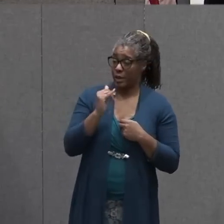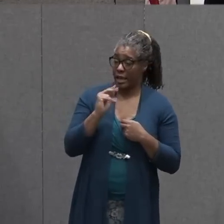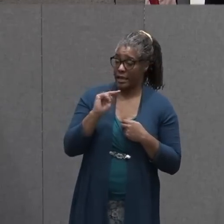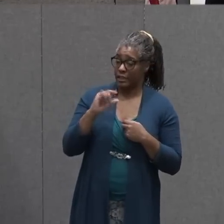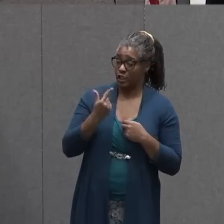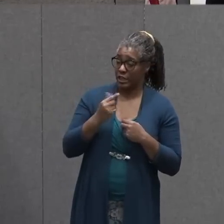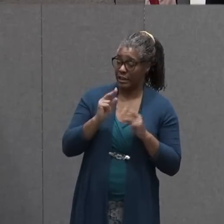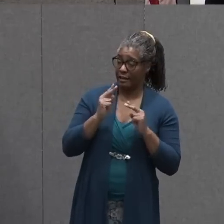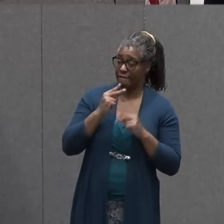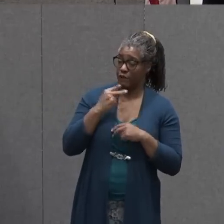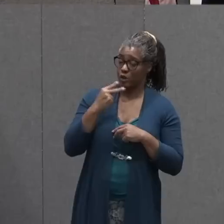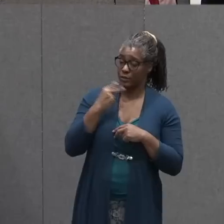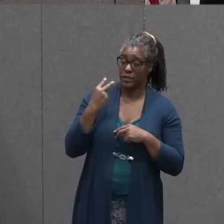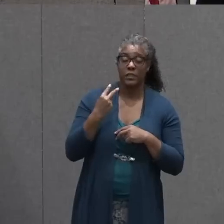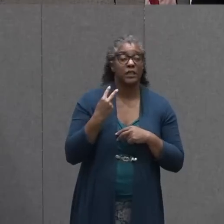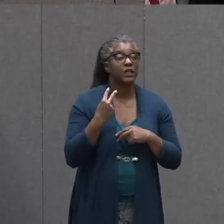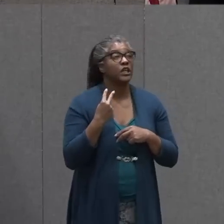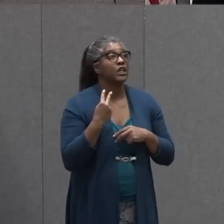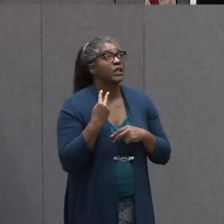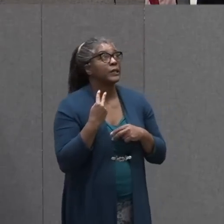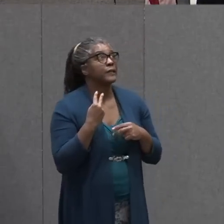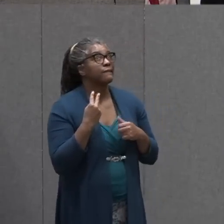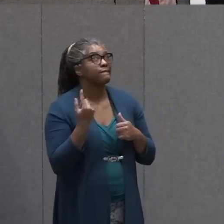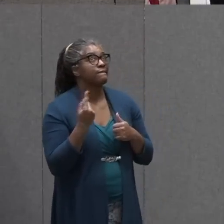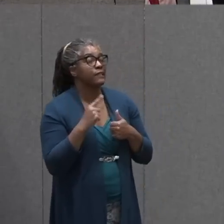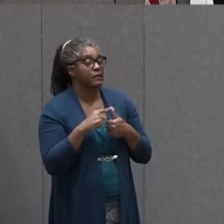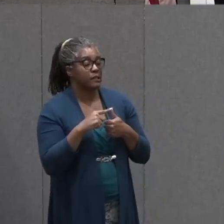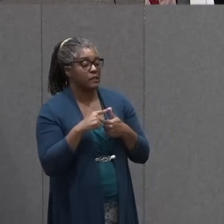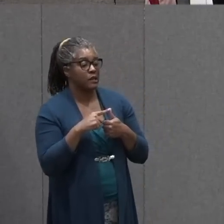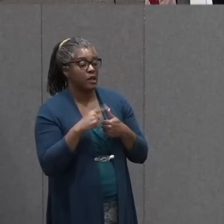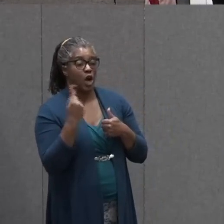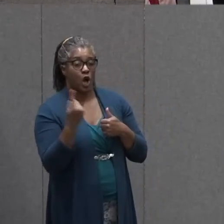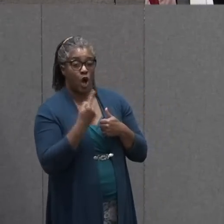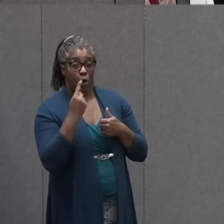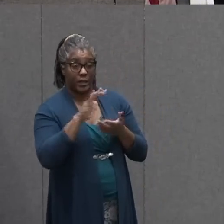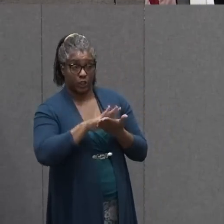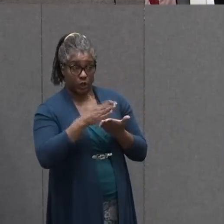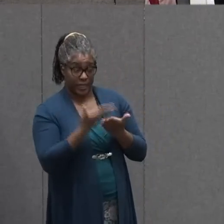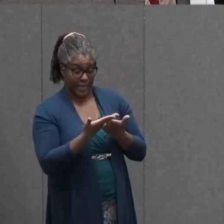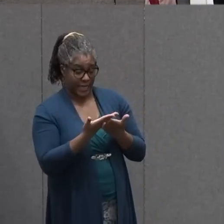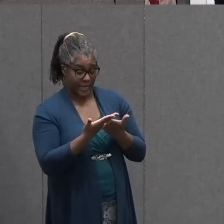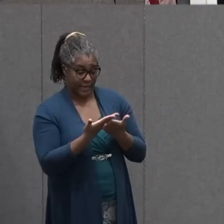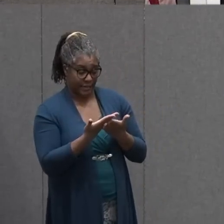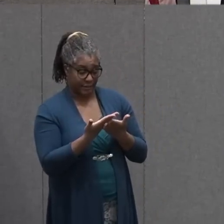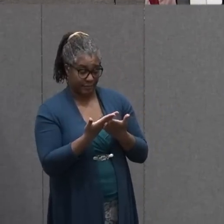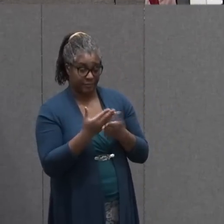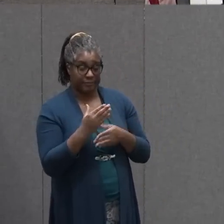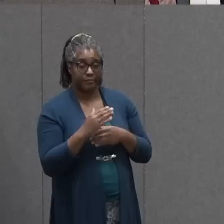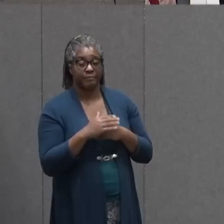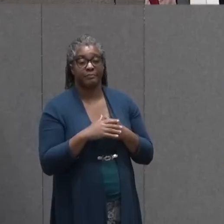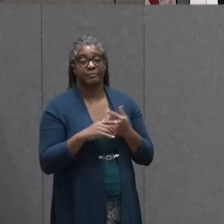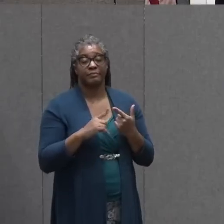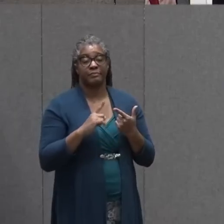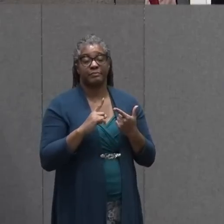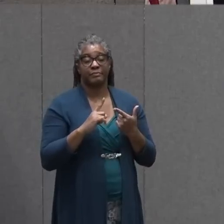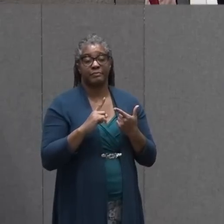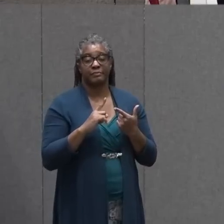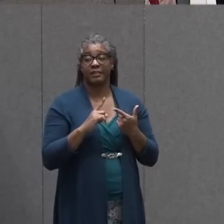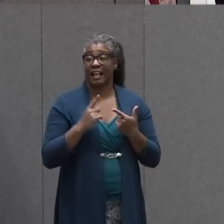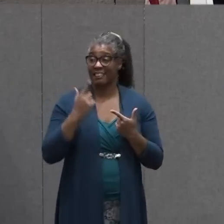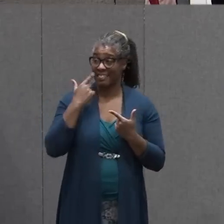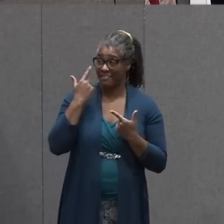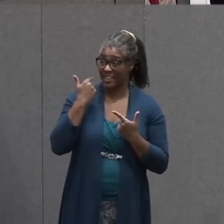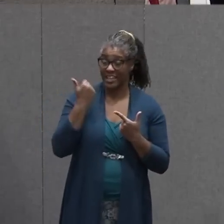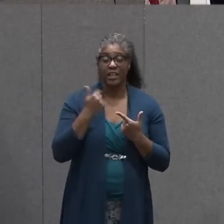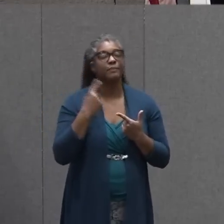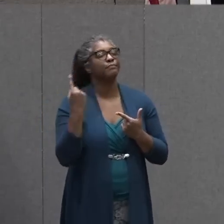She's always cooking. Cooking. Let's see. She's Laughing. Always laughing.